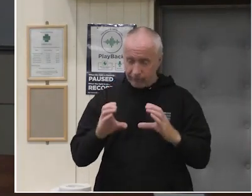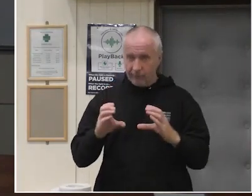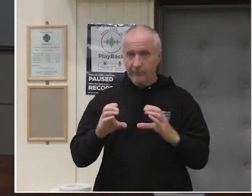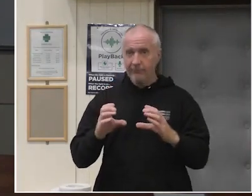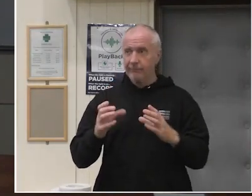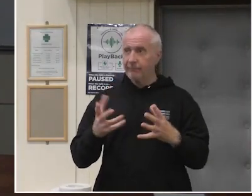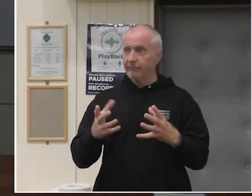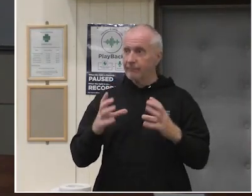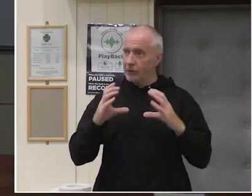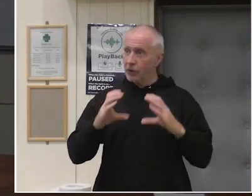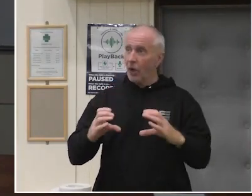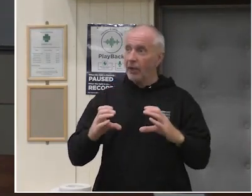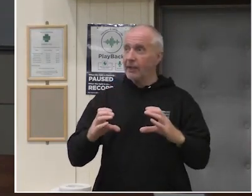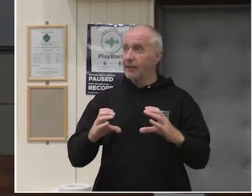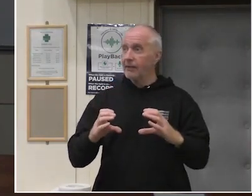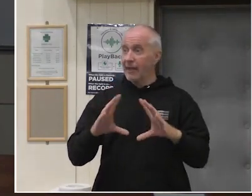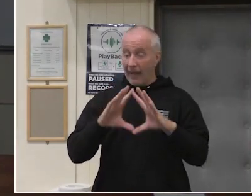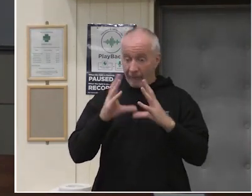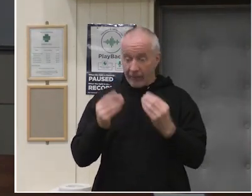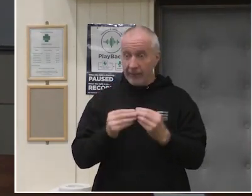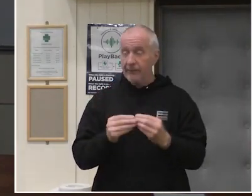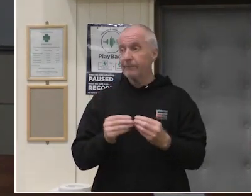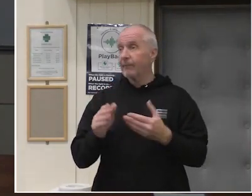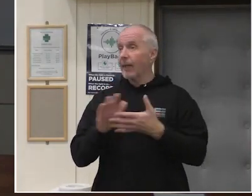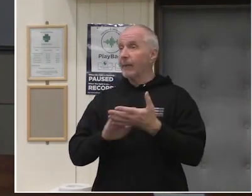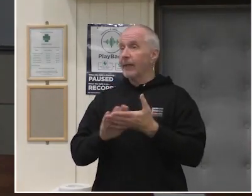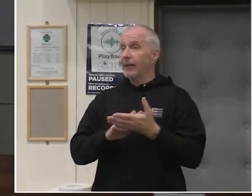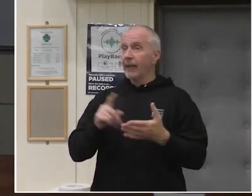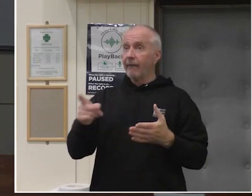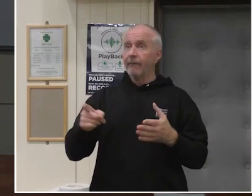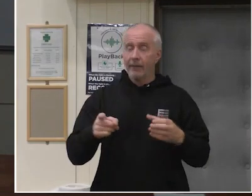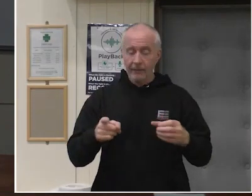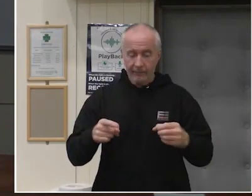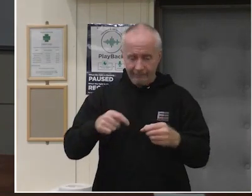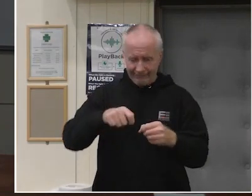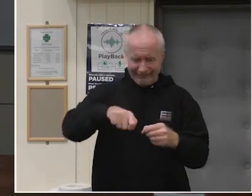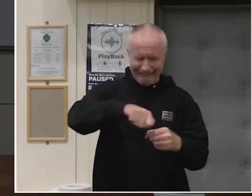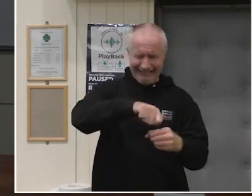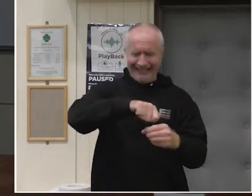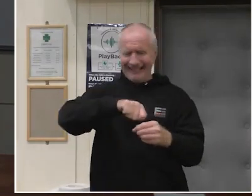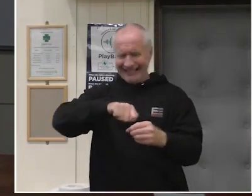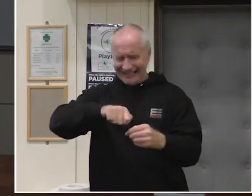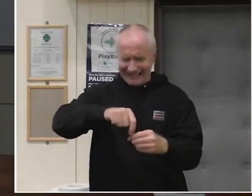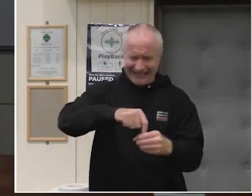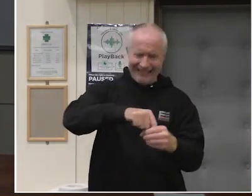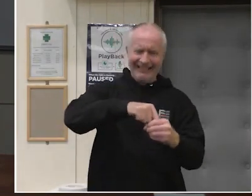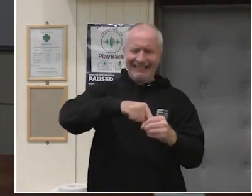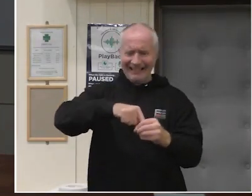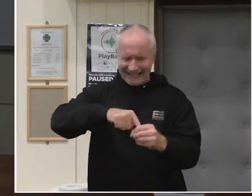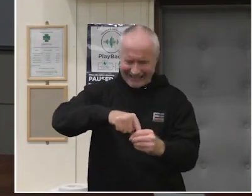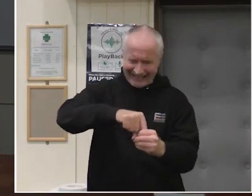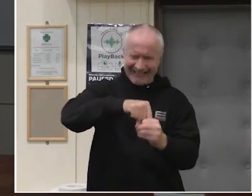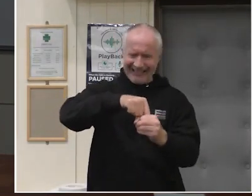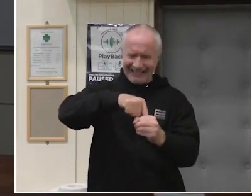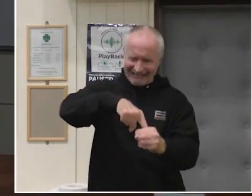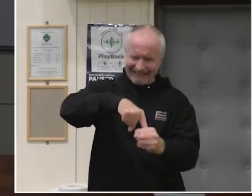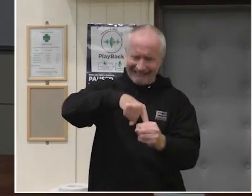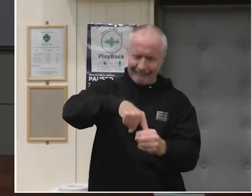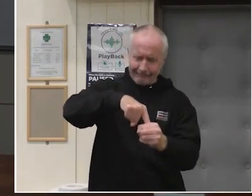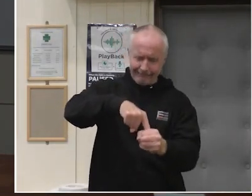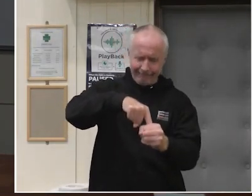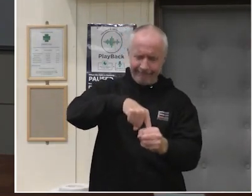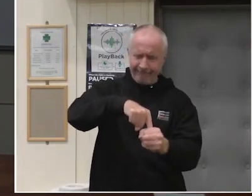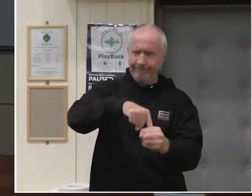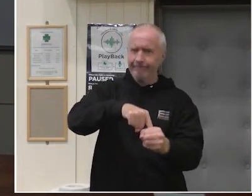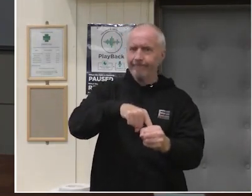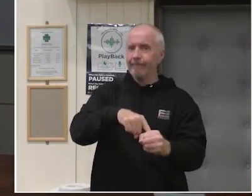Everything. Which also means if you try and move a tuning rod round in it, it wants to seize up on you. Which